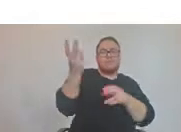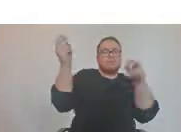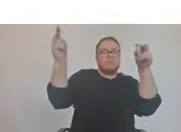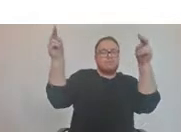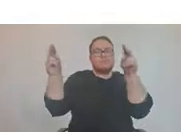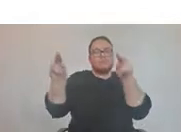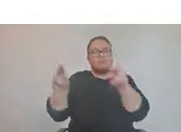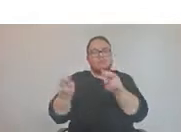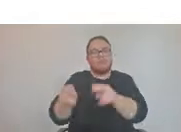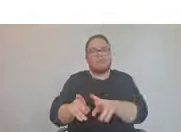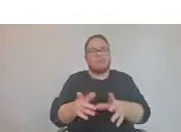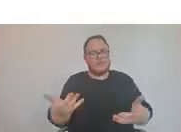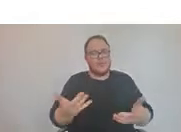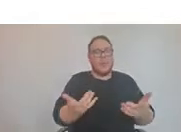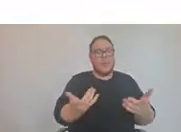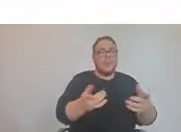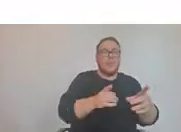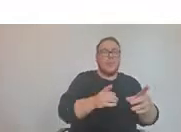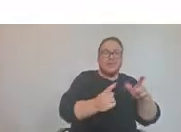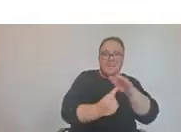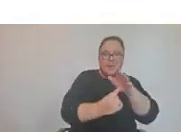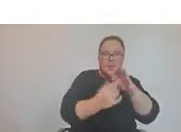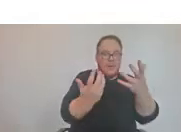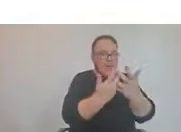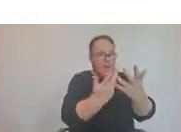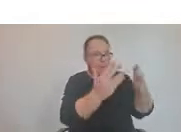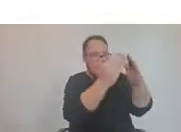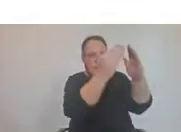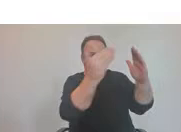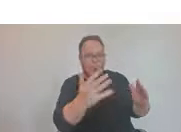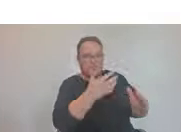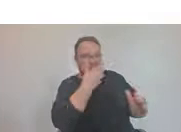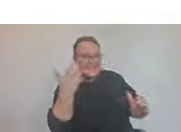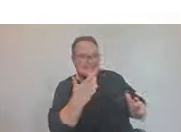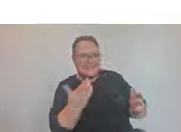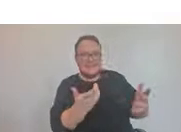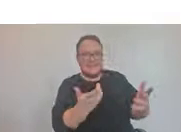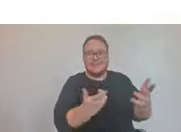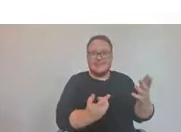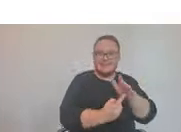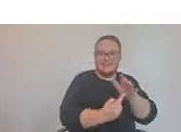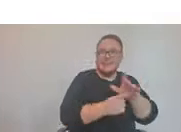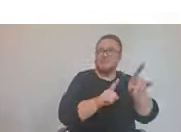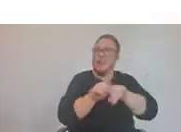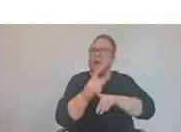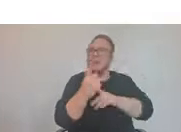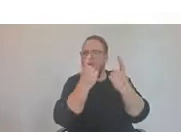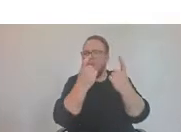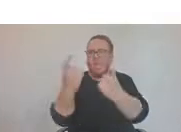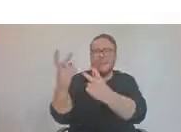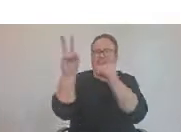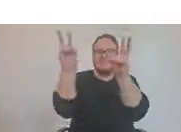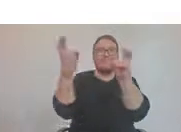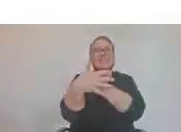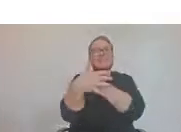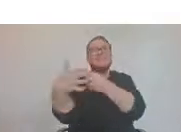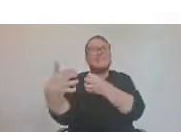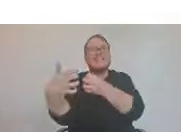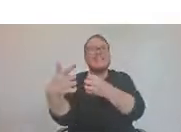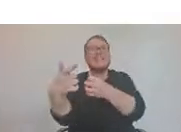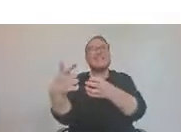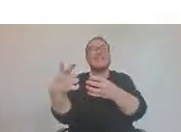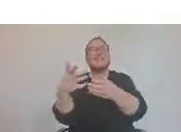gas prices are going at the moment, finding alternative ways, more green ways of heating our homes, more environmentally friendly ways of